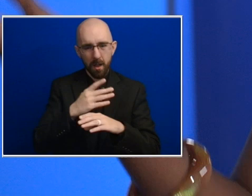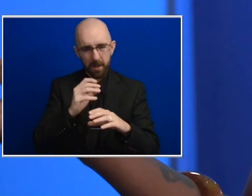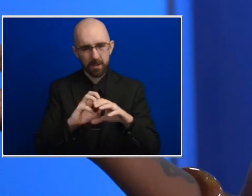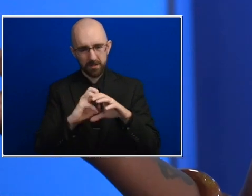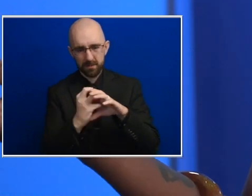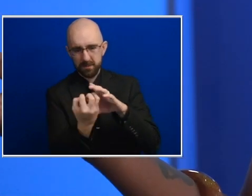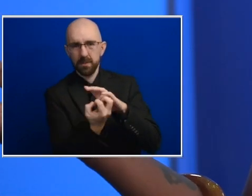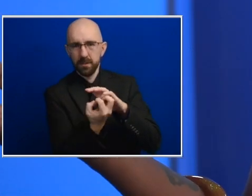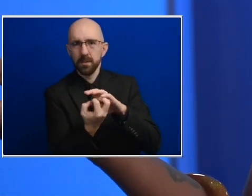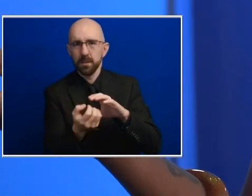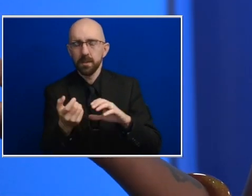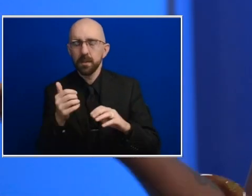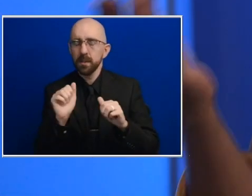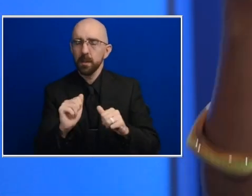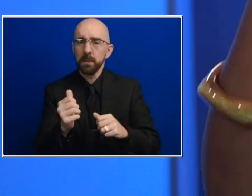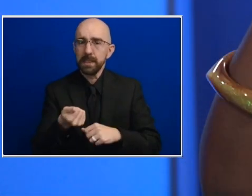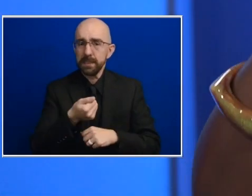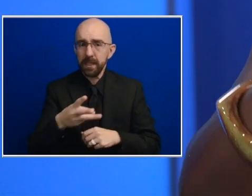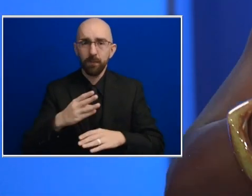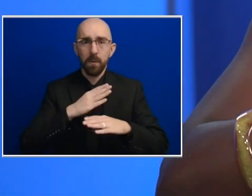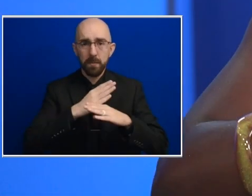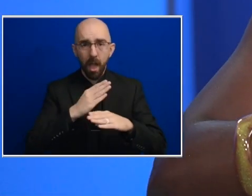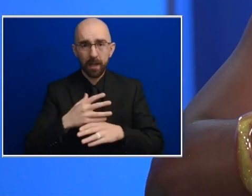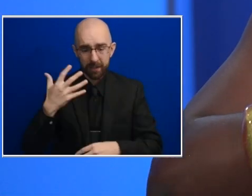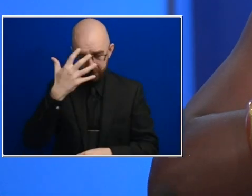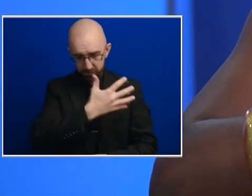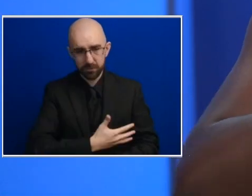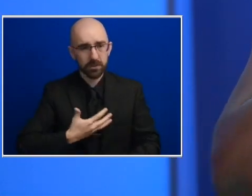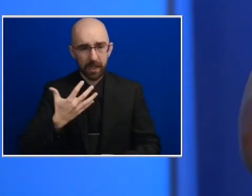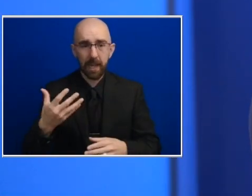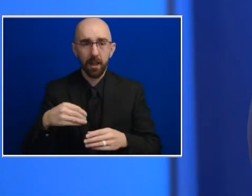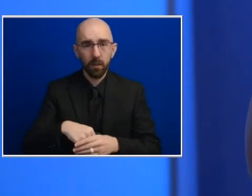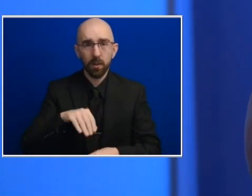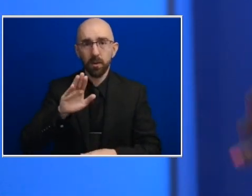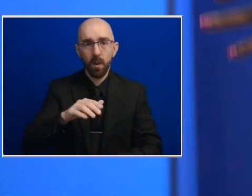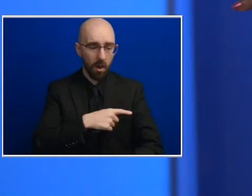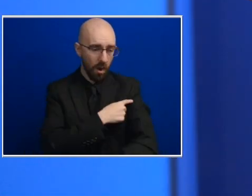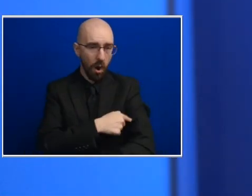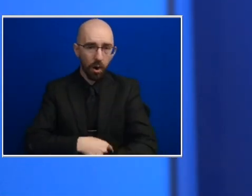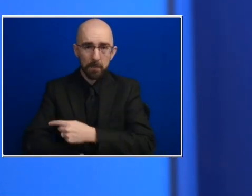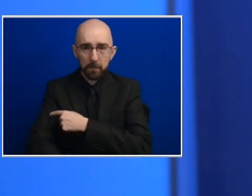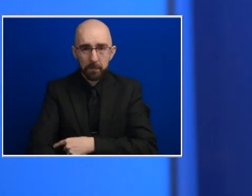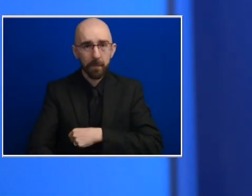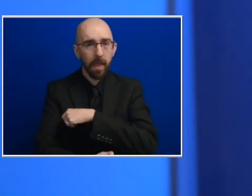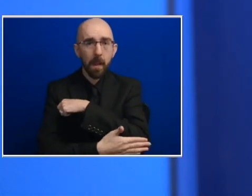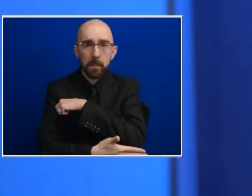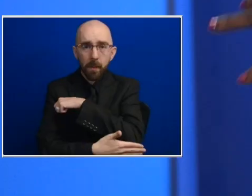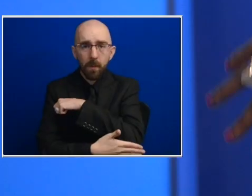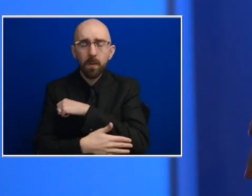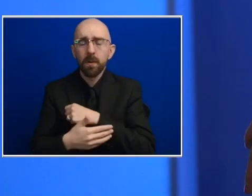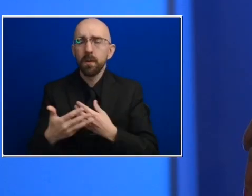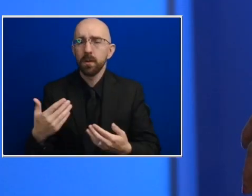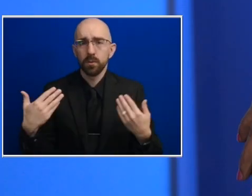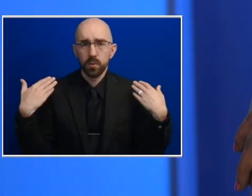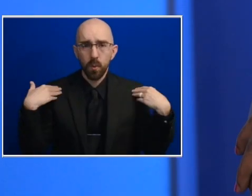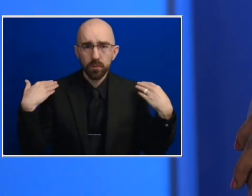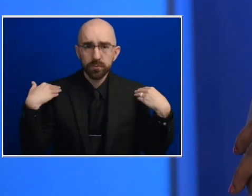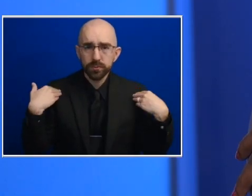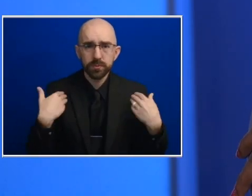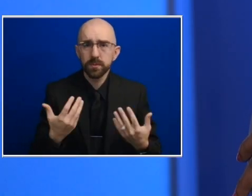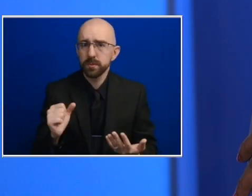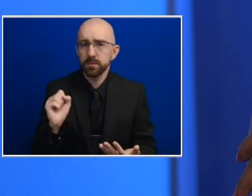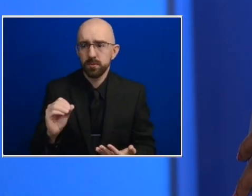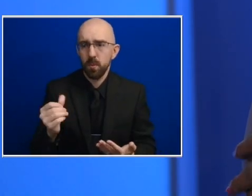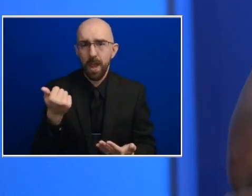there could be multiple blockages everywhere, including your arms, your elbows, your shoulders. So anywhere